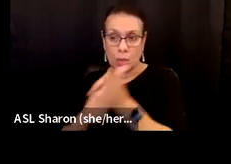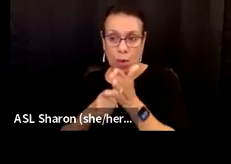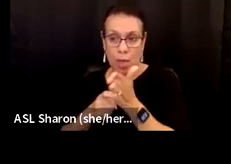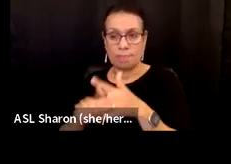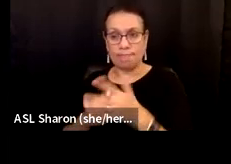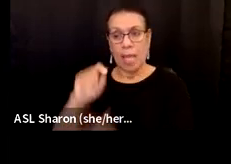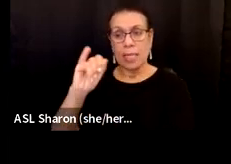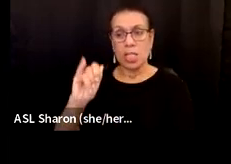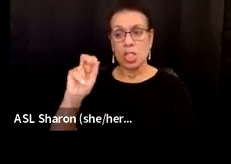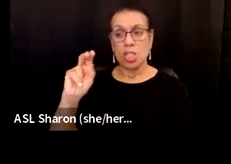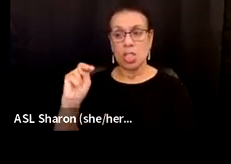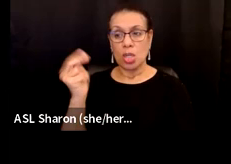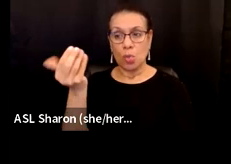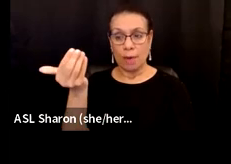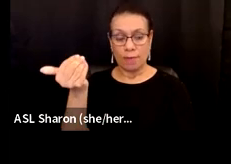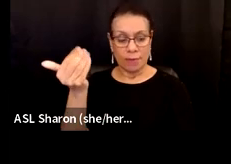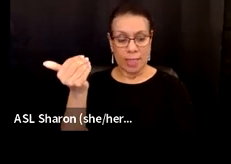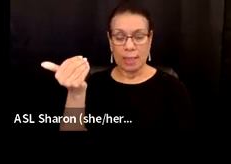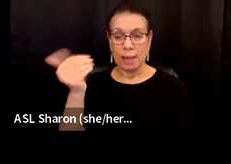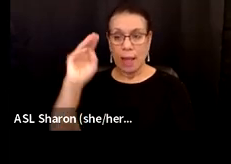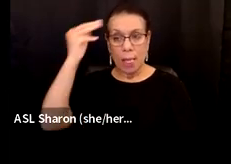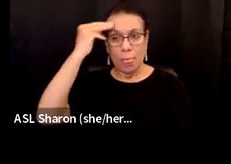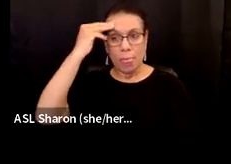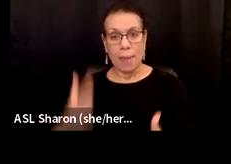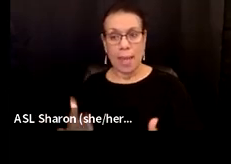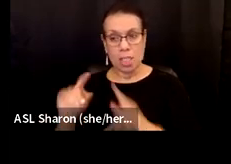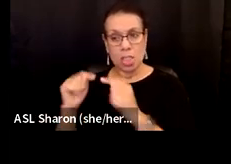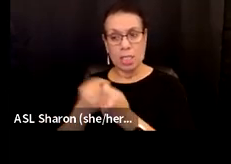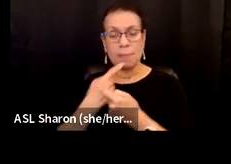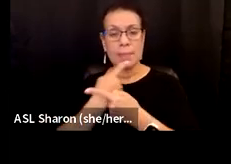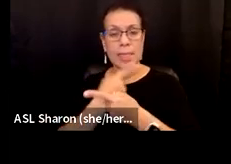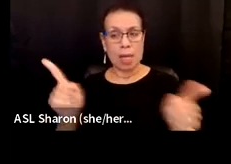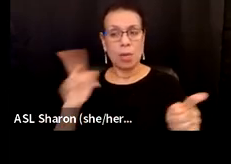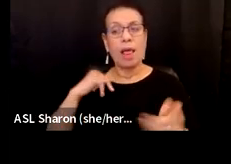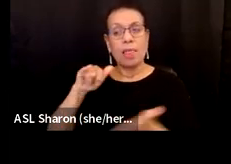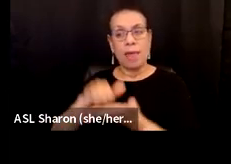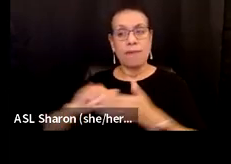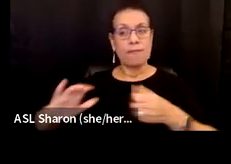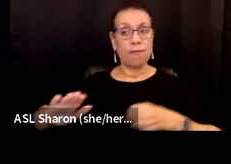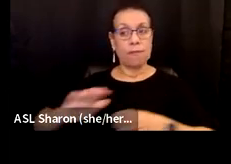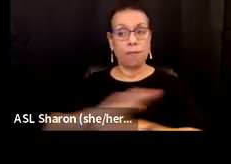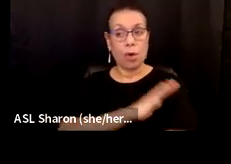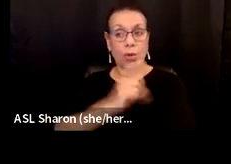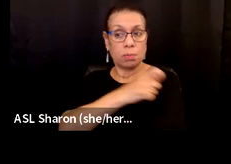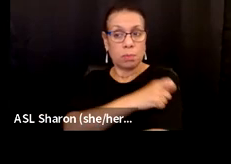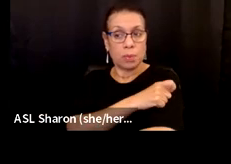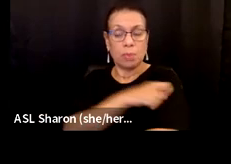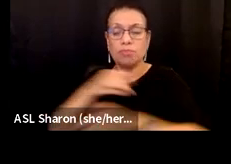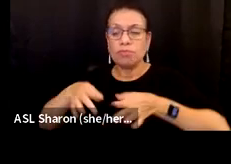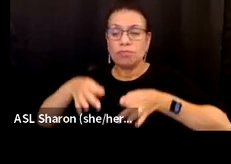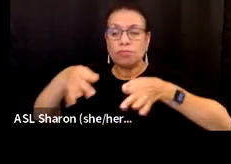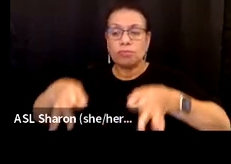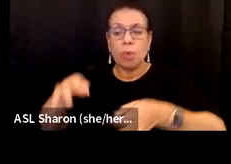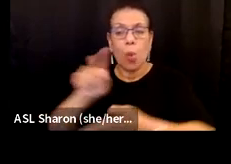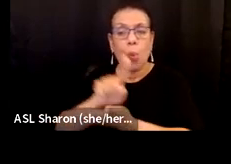15th the mayor's team announced this past weekend that they were delaying the full implementation by one week